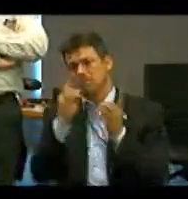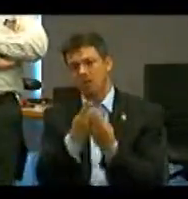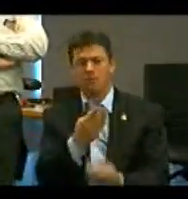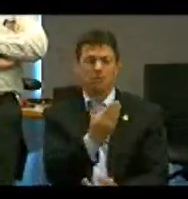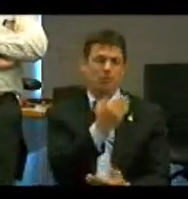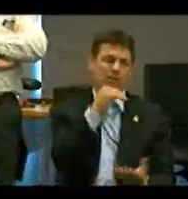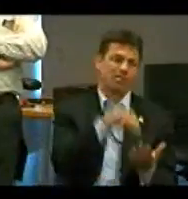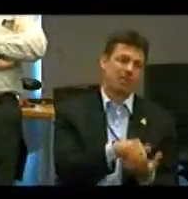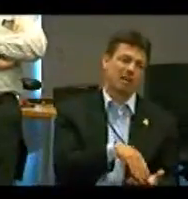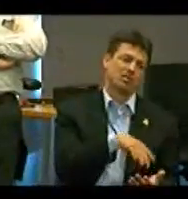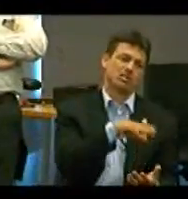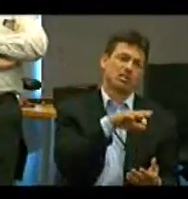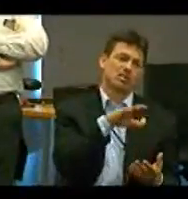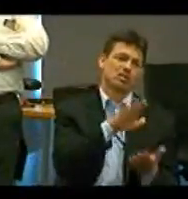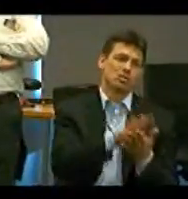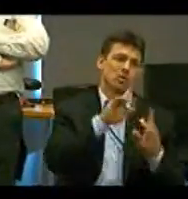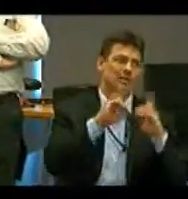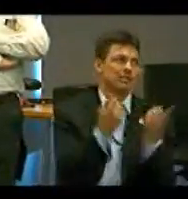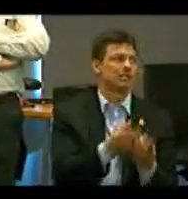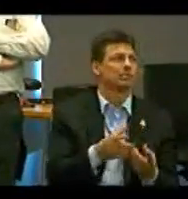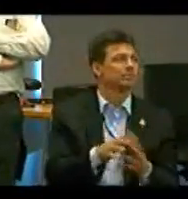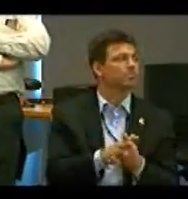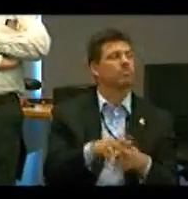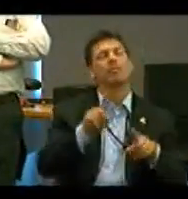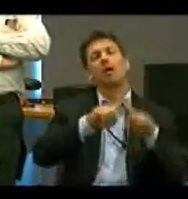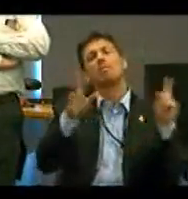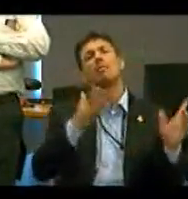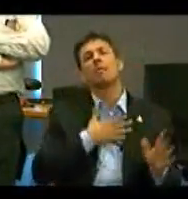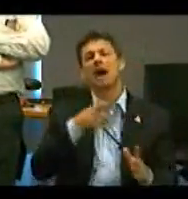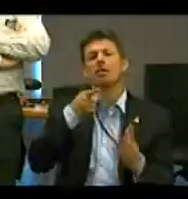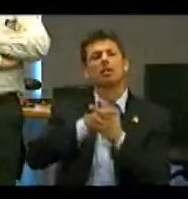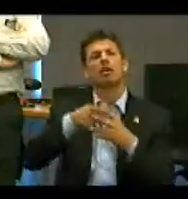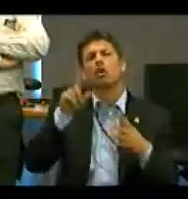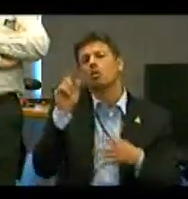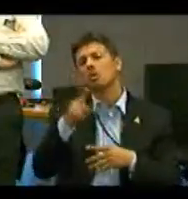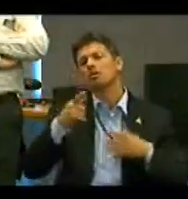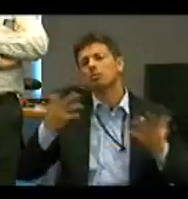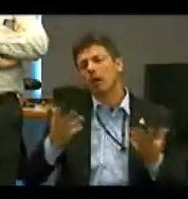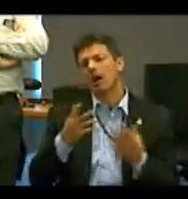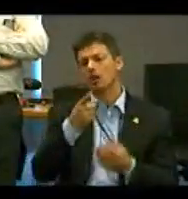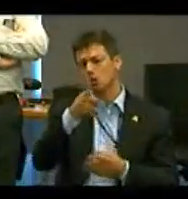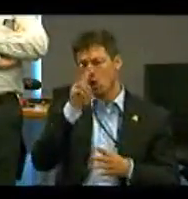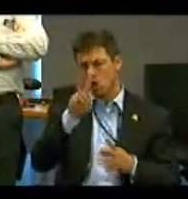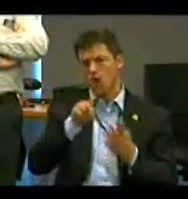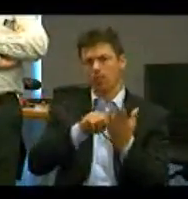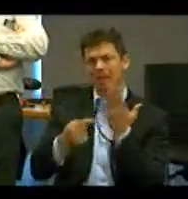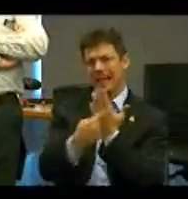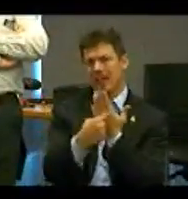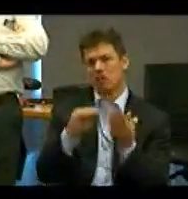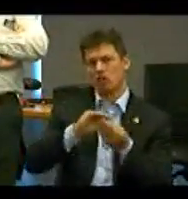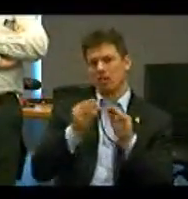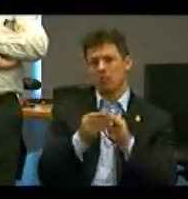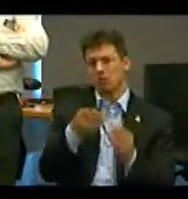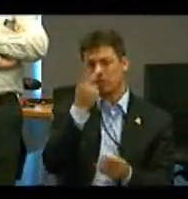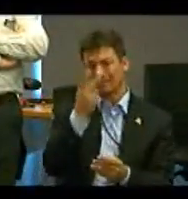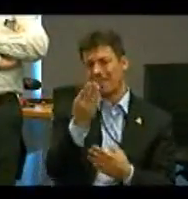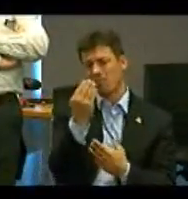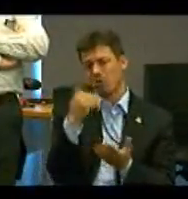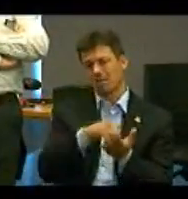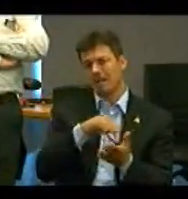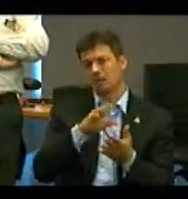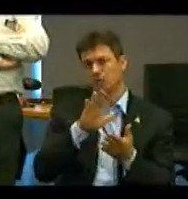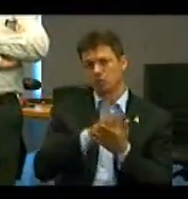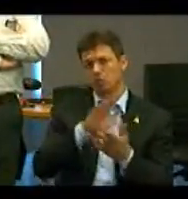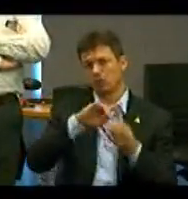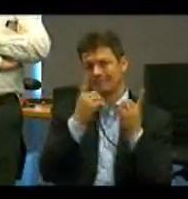lot of commissioners with questions. I think it's 16. But my question is, do you look behind those numbers to see in those 14,000 school districts,